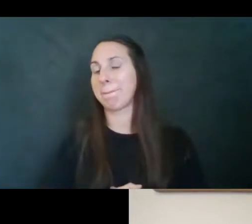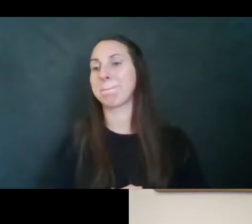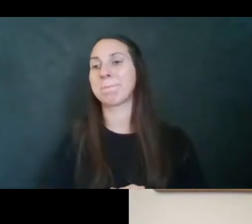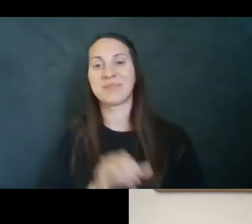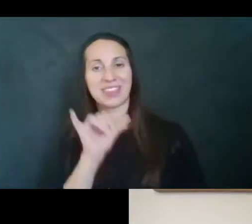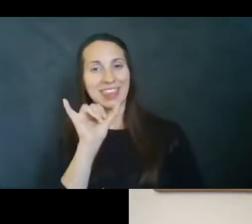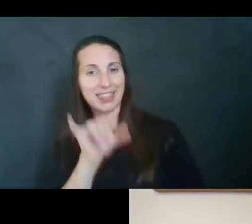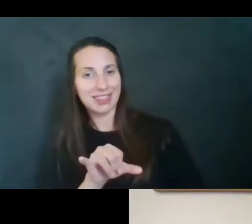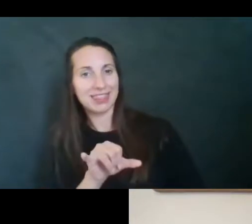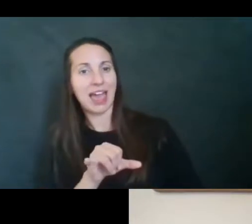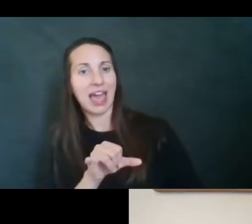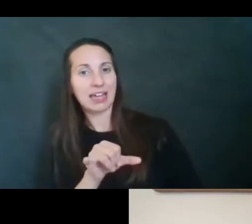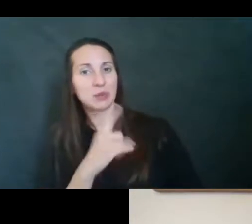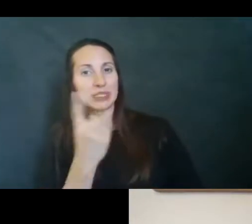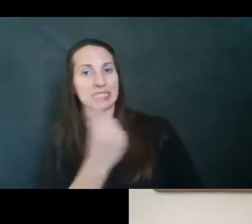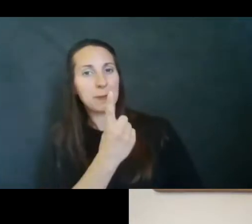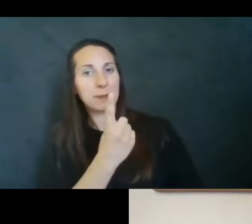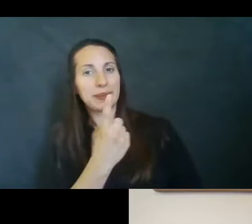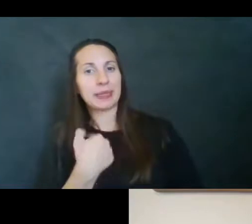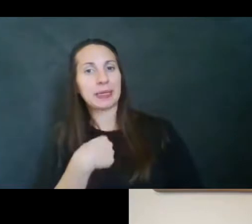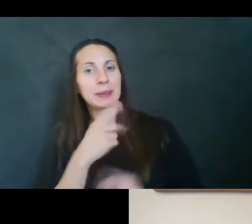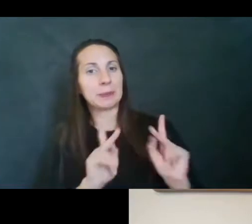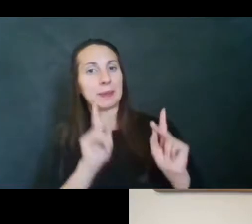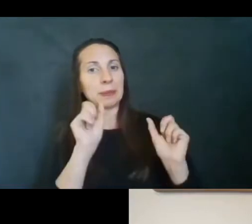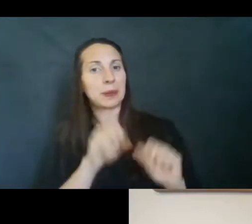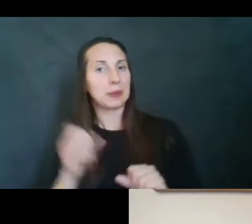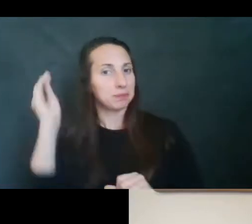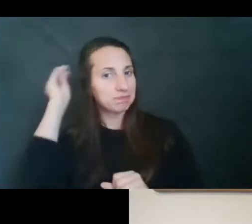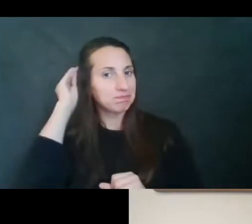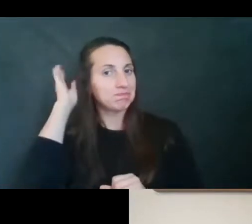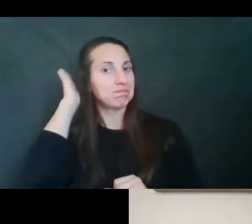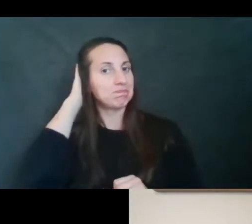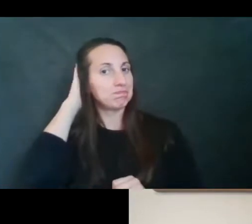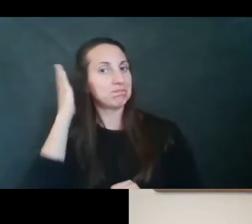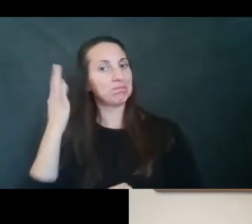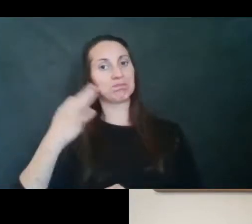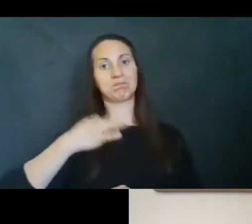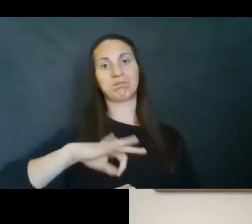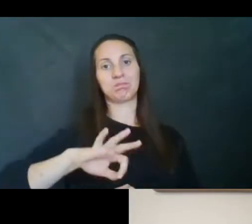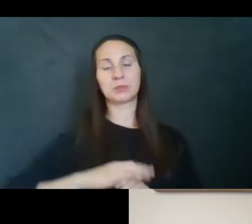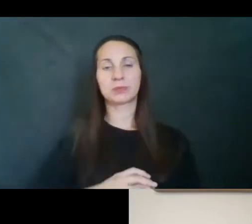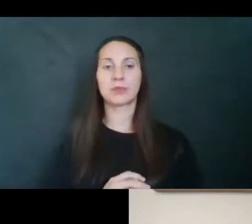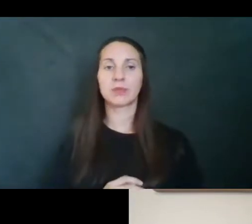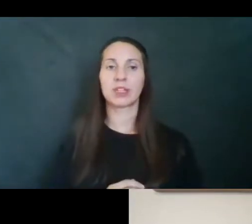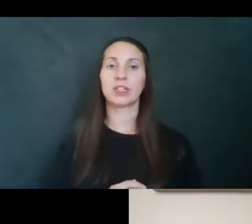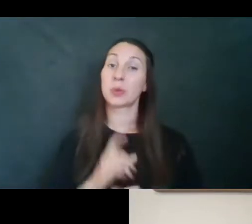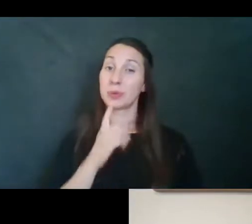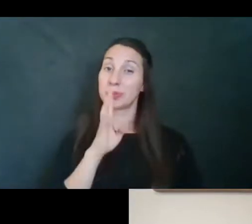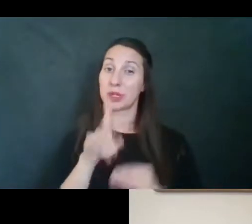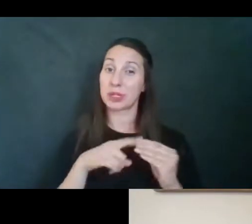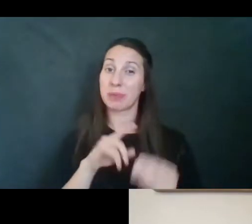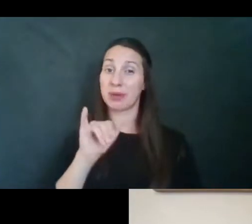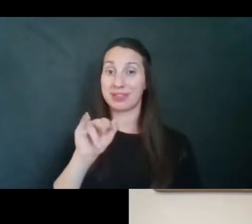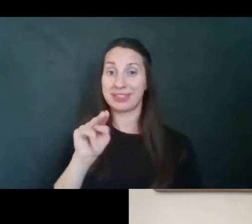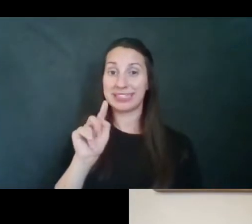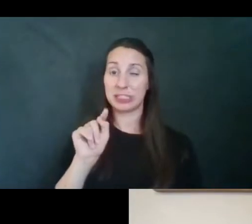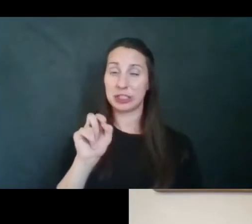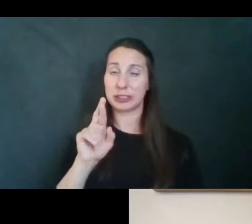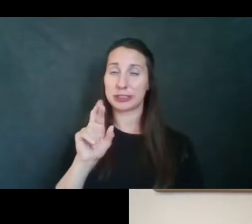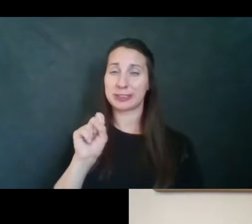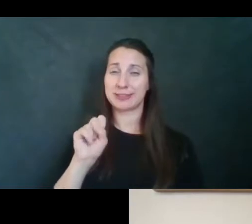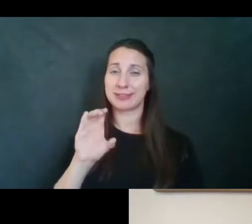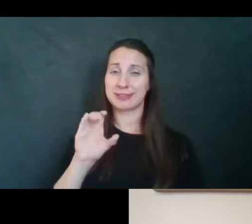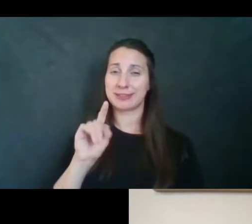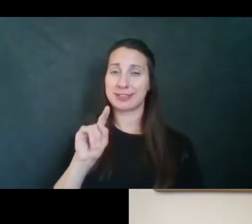take out. And when we talk a little about intersectionality, back in those days, in the very beginning of this,